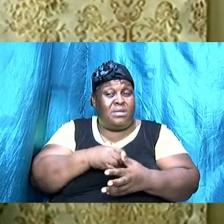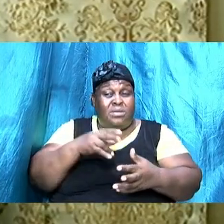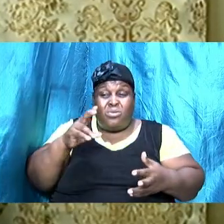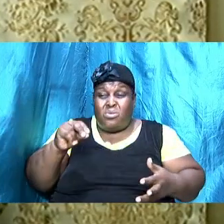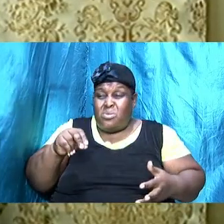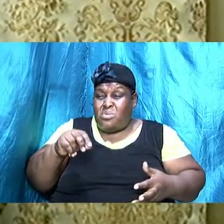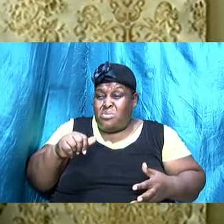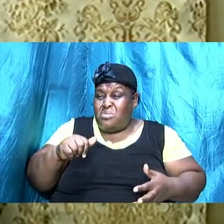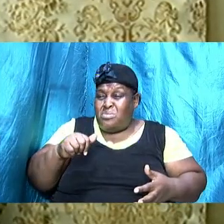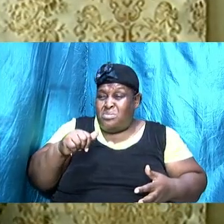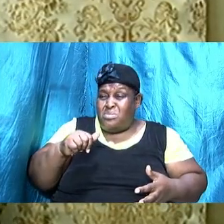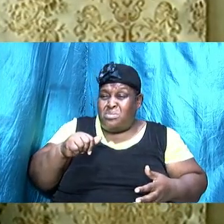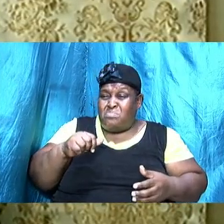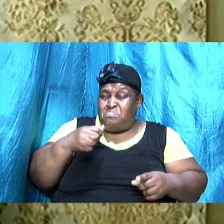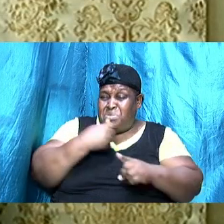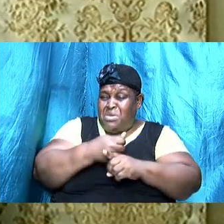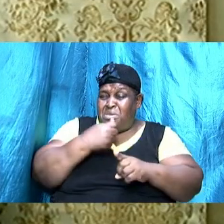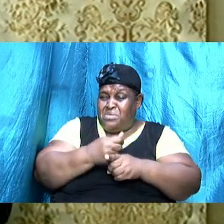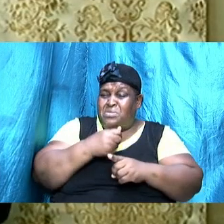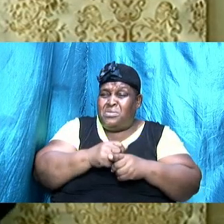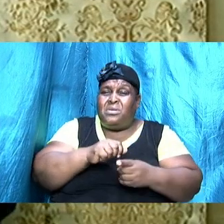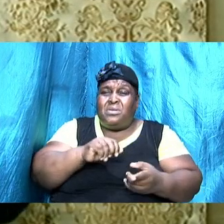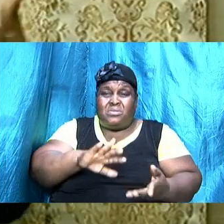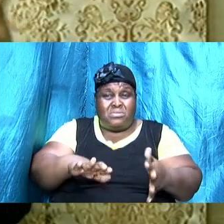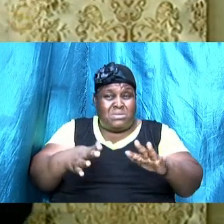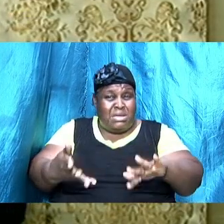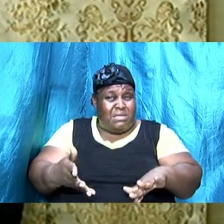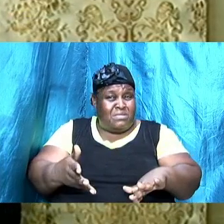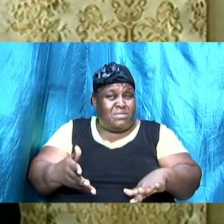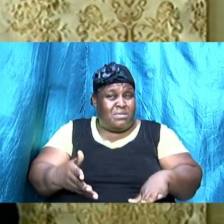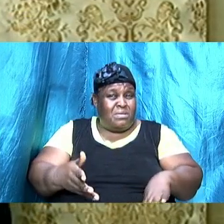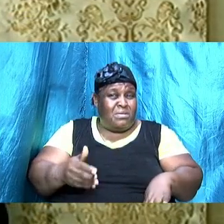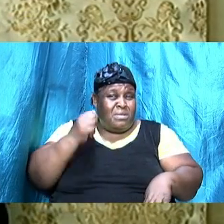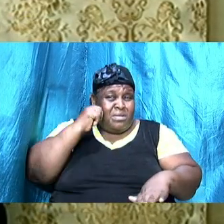and stab you because they can't deal with it no more. I know